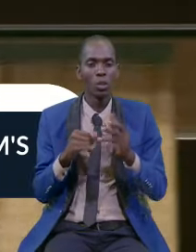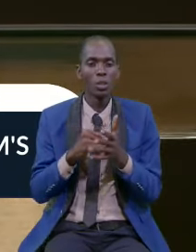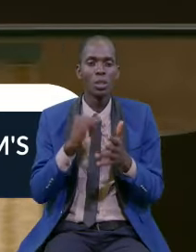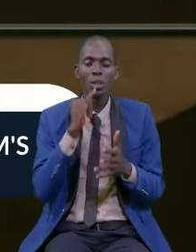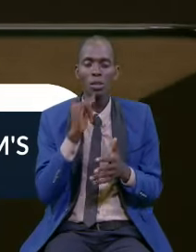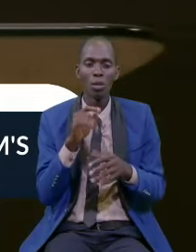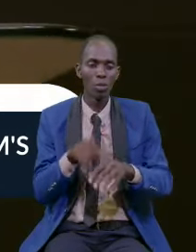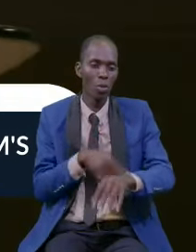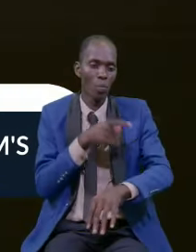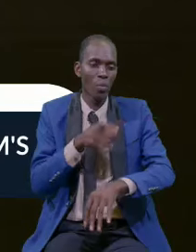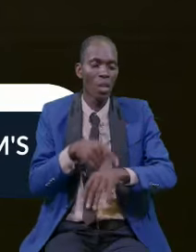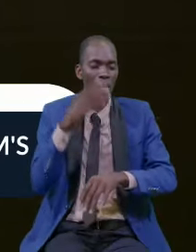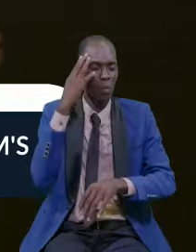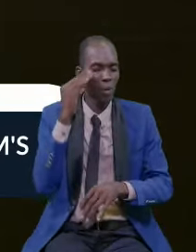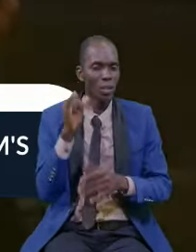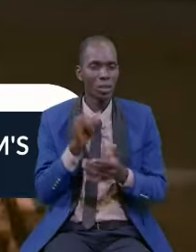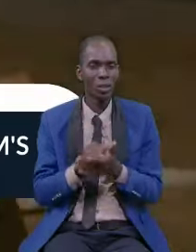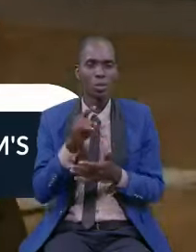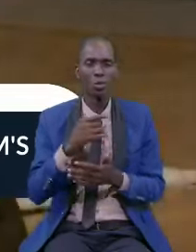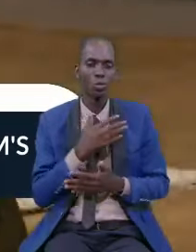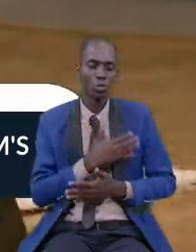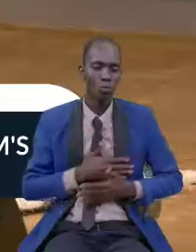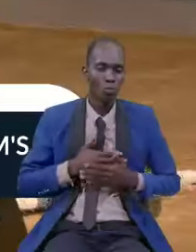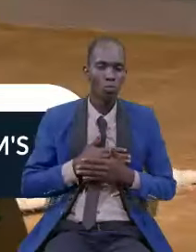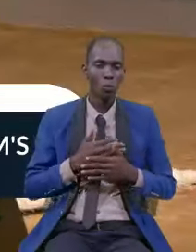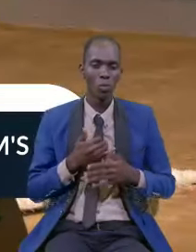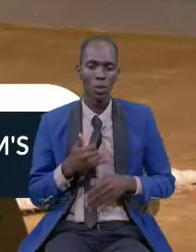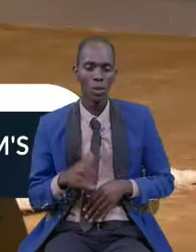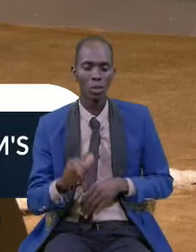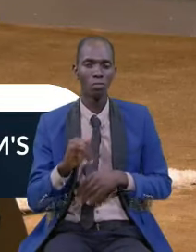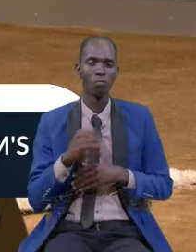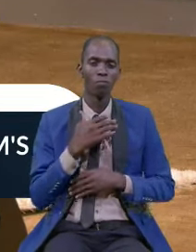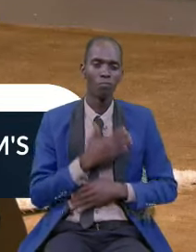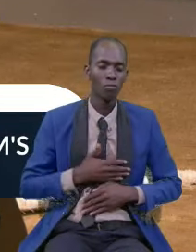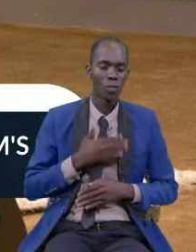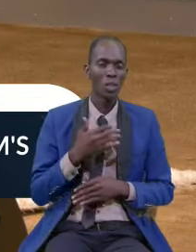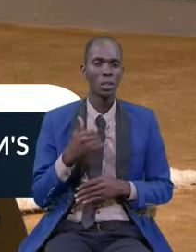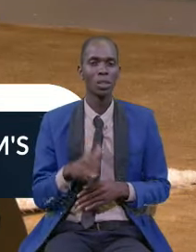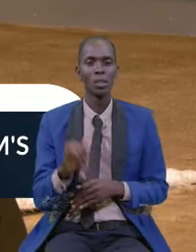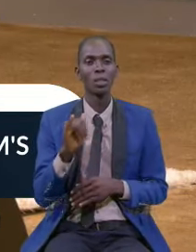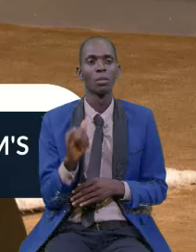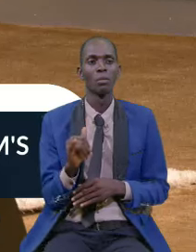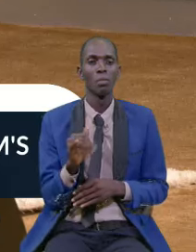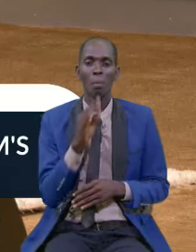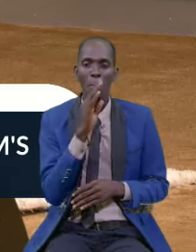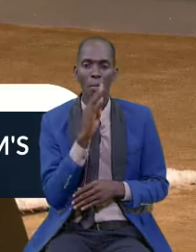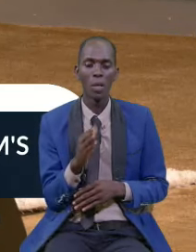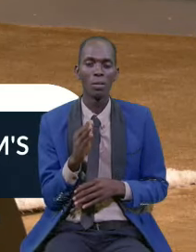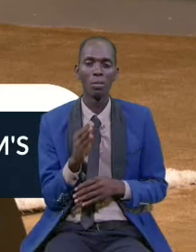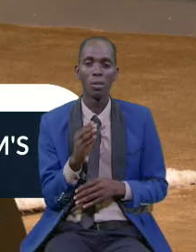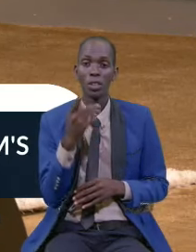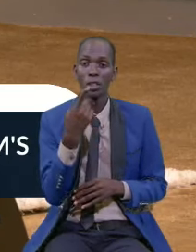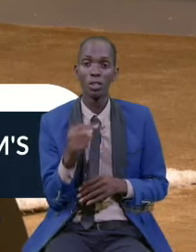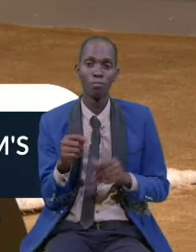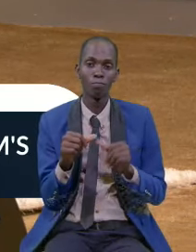on and on and on, living for the Lord. The sustained